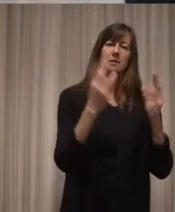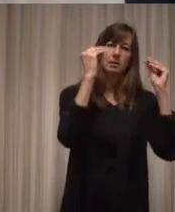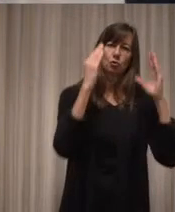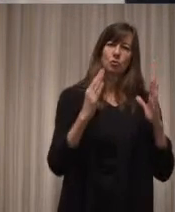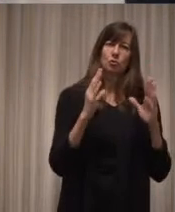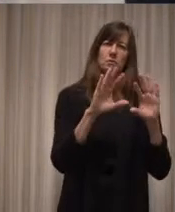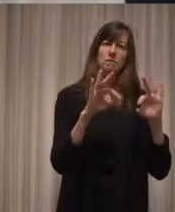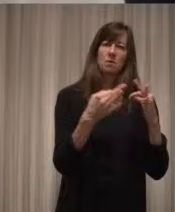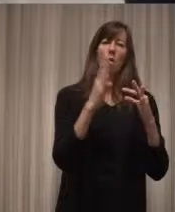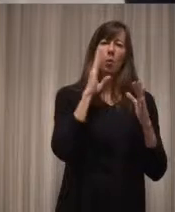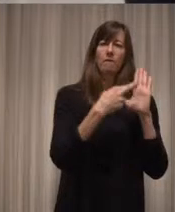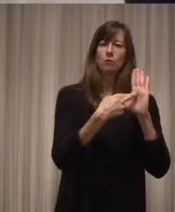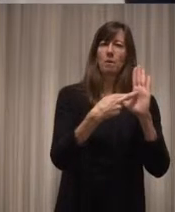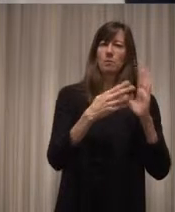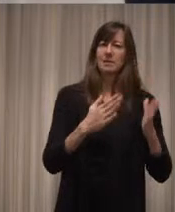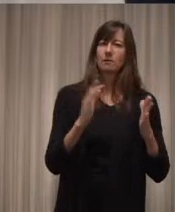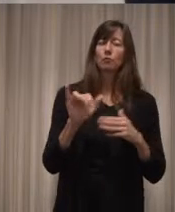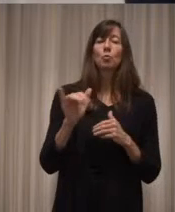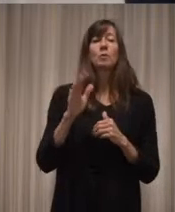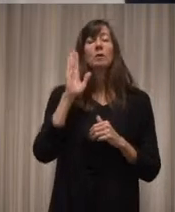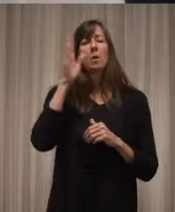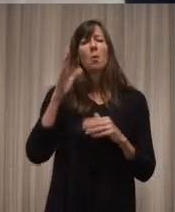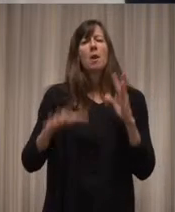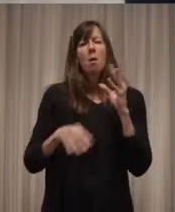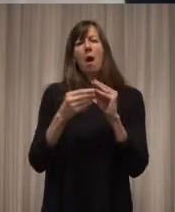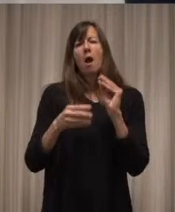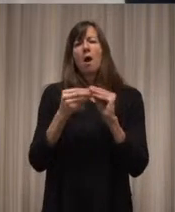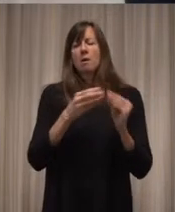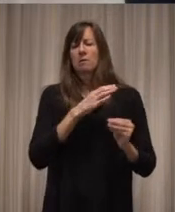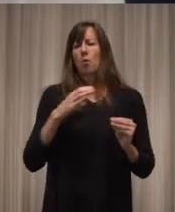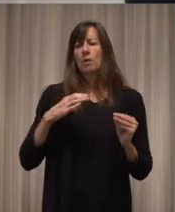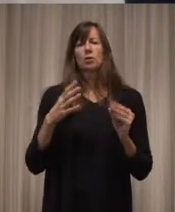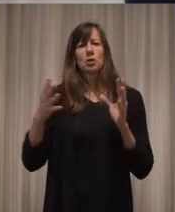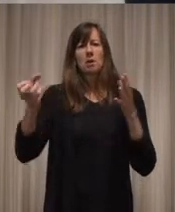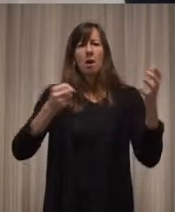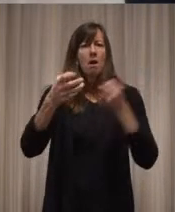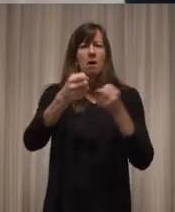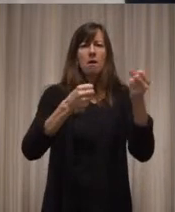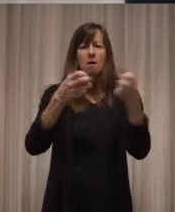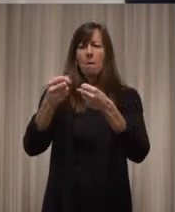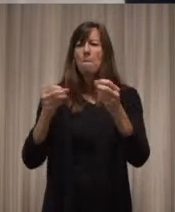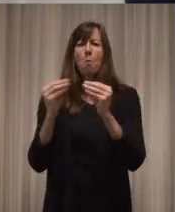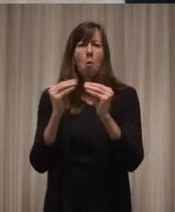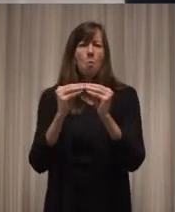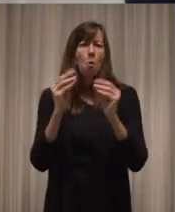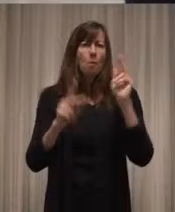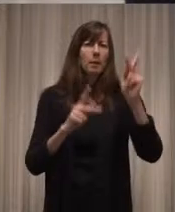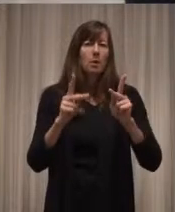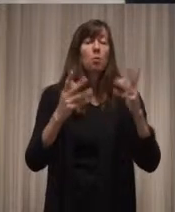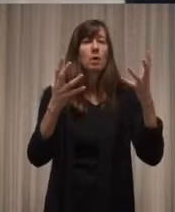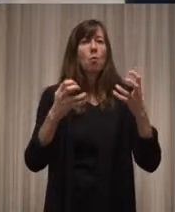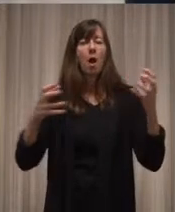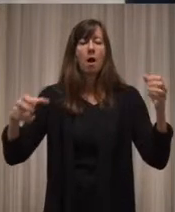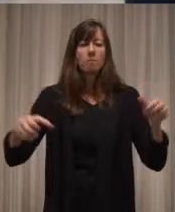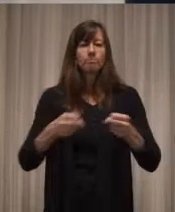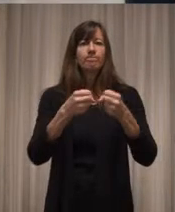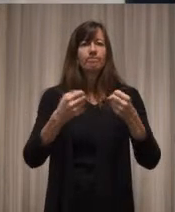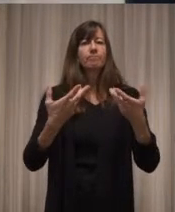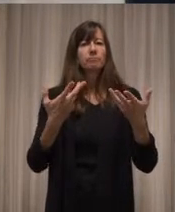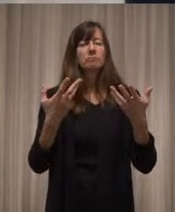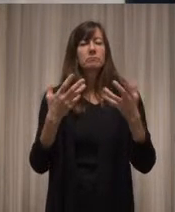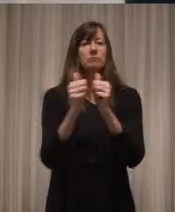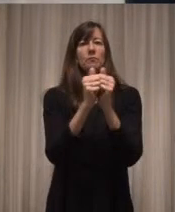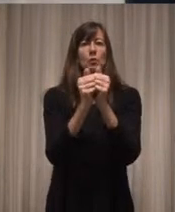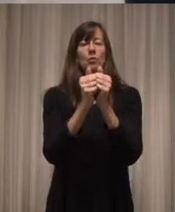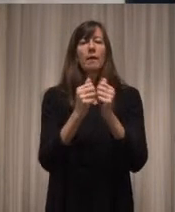again, to build this coalition and have as many voices. The idea here is that as we get information about how the